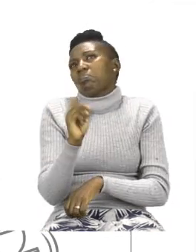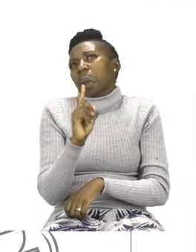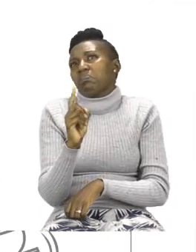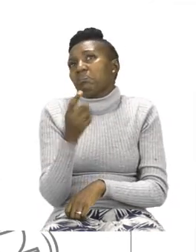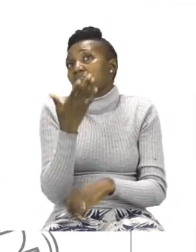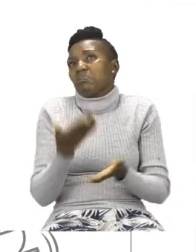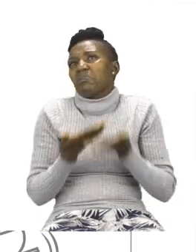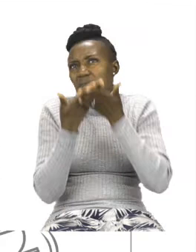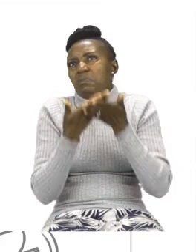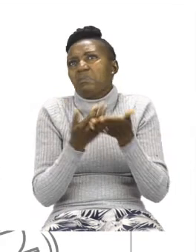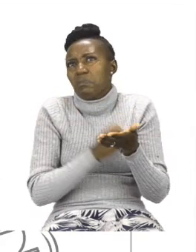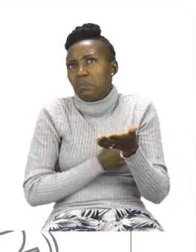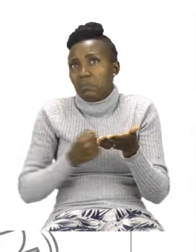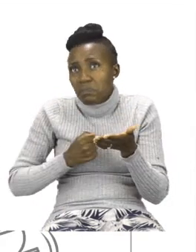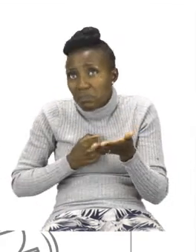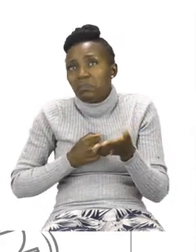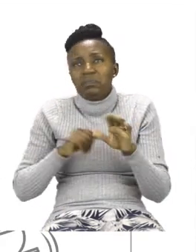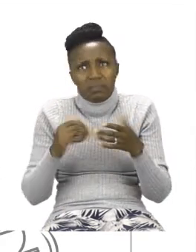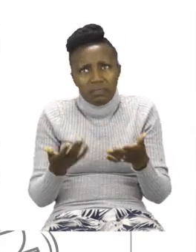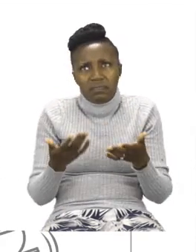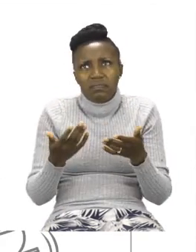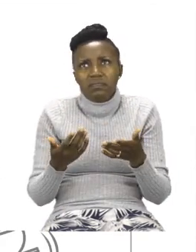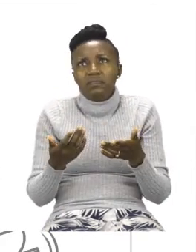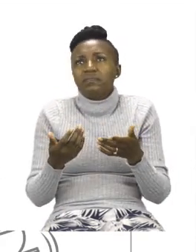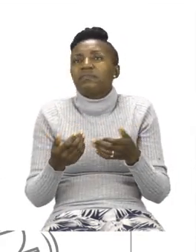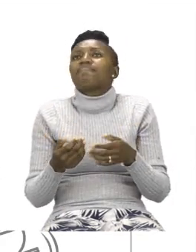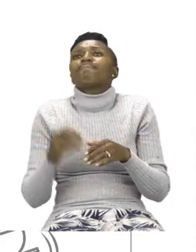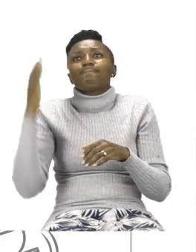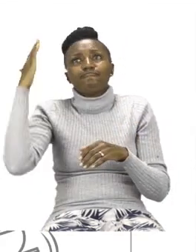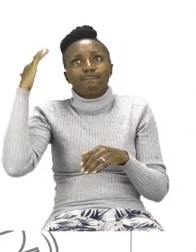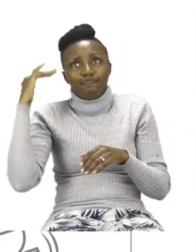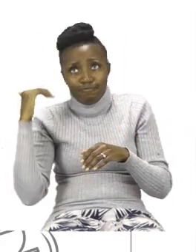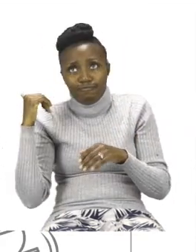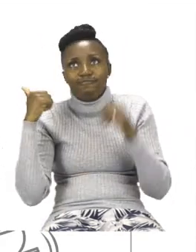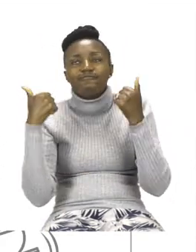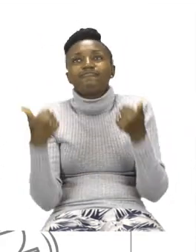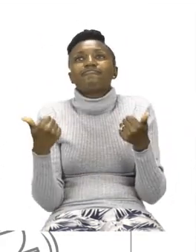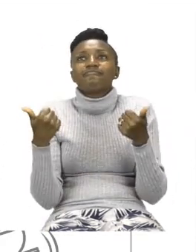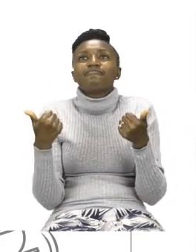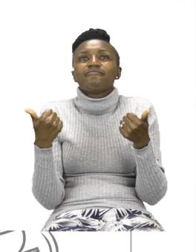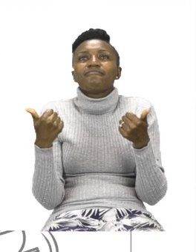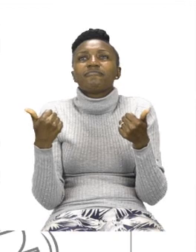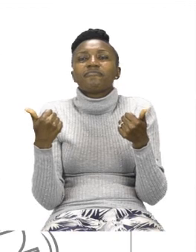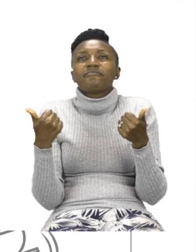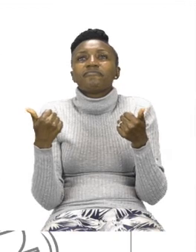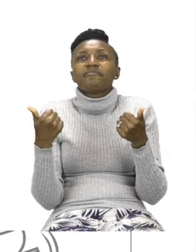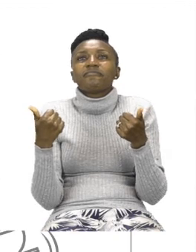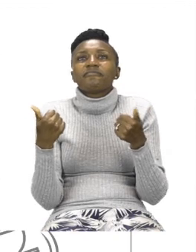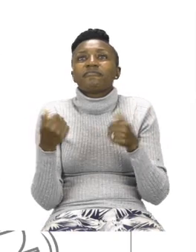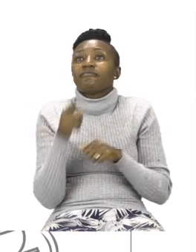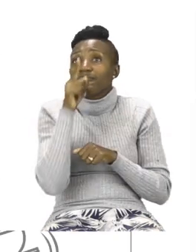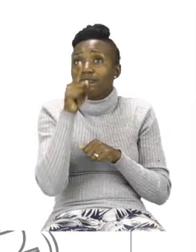parents, make sure it's safe. And that is definitely a good behavior. So remember this one, we